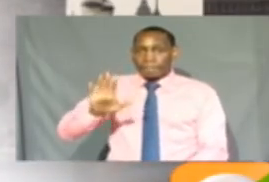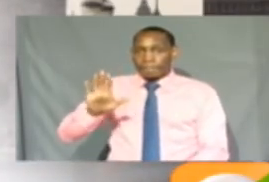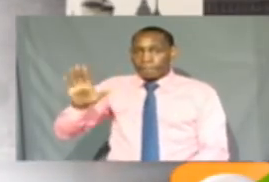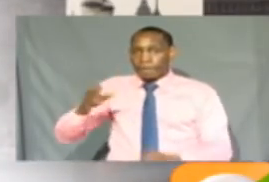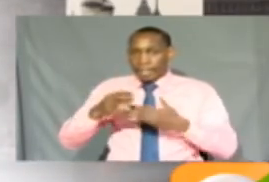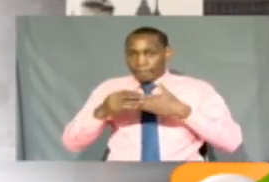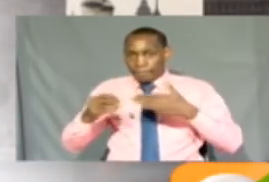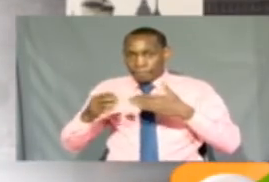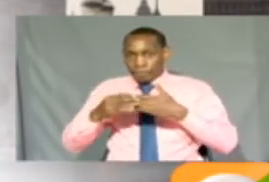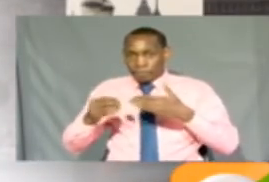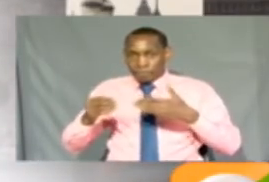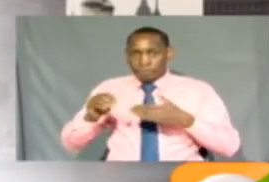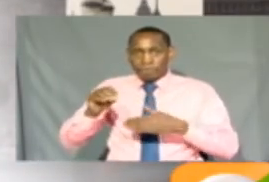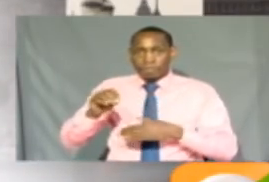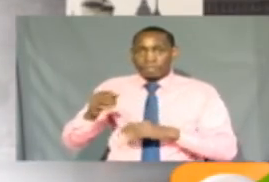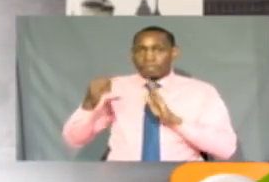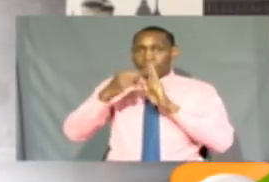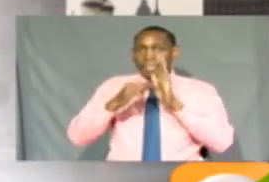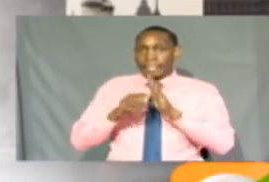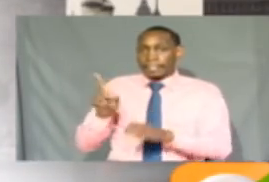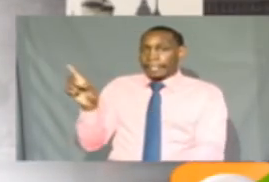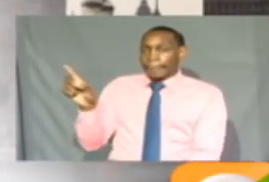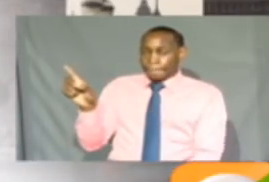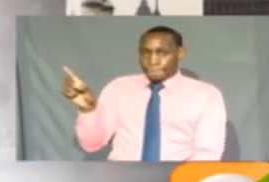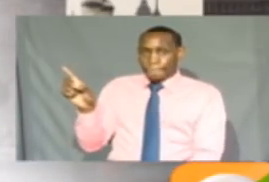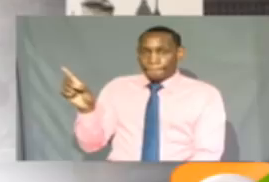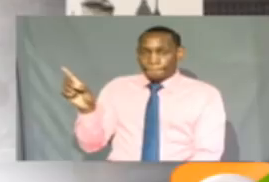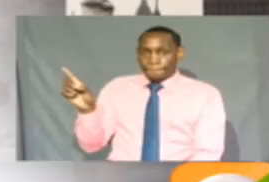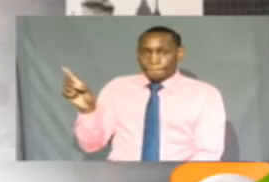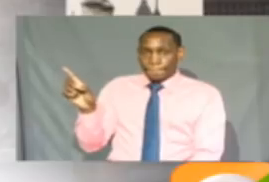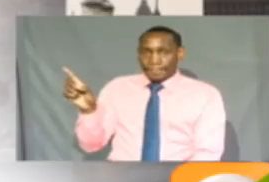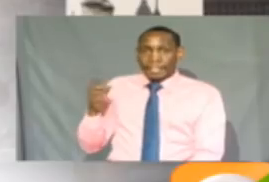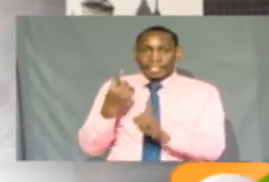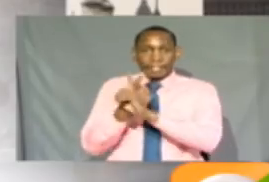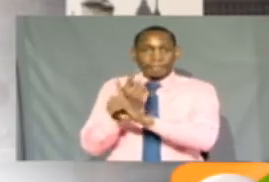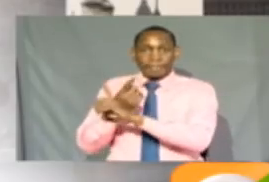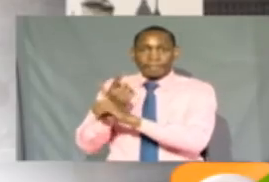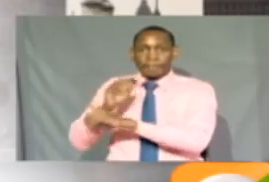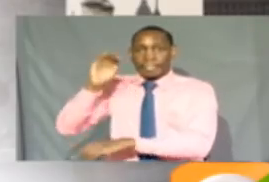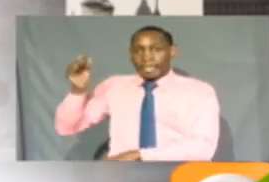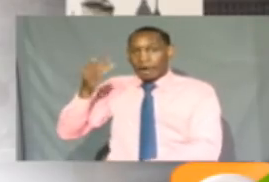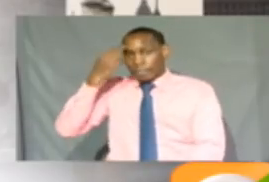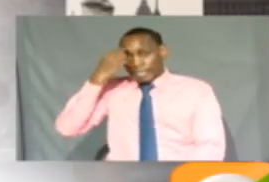$55. Colombia is $52. Mexico City, $45. Mumbai, India,